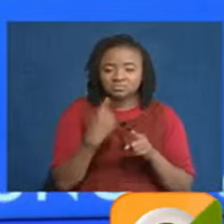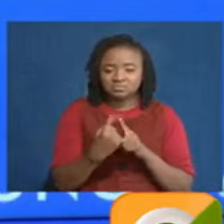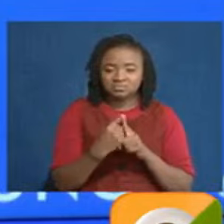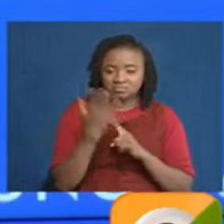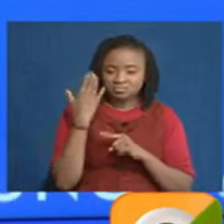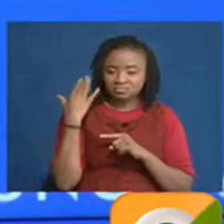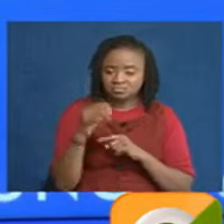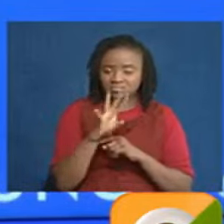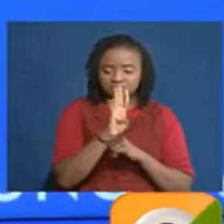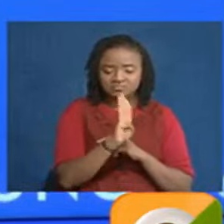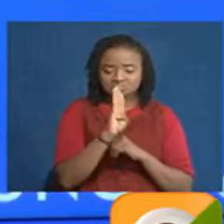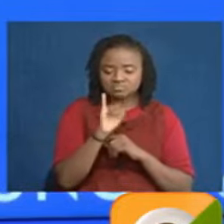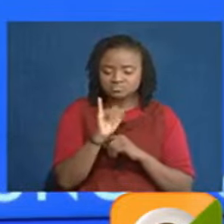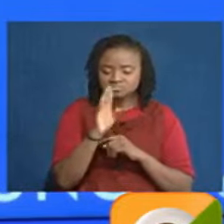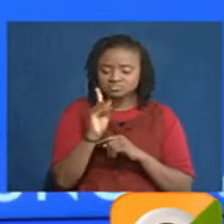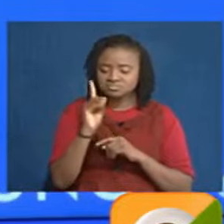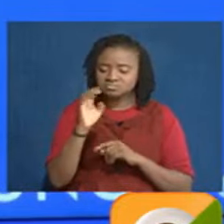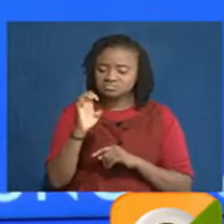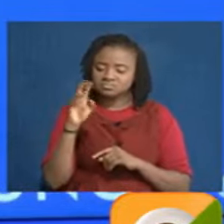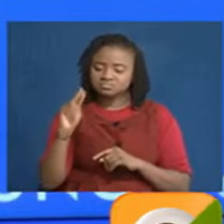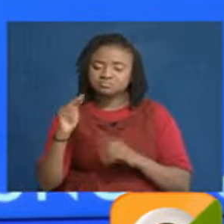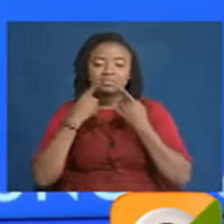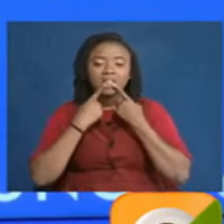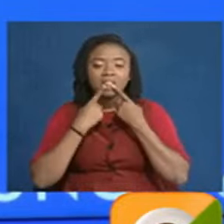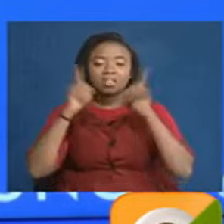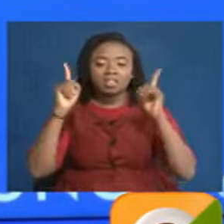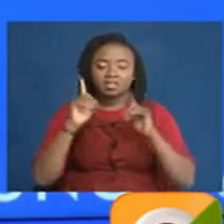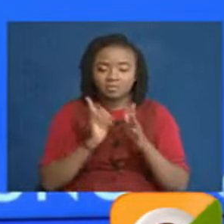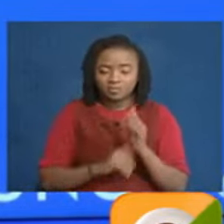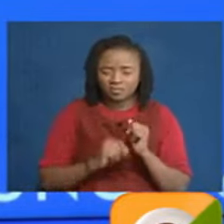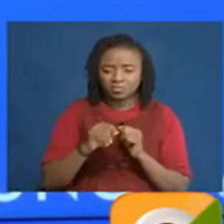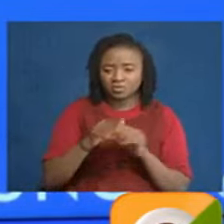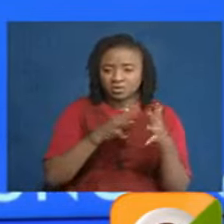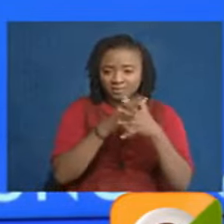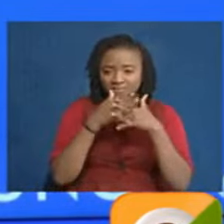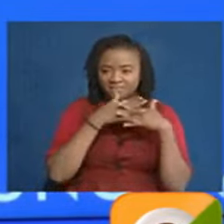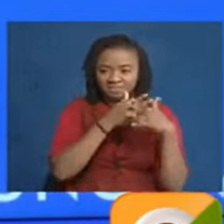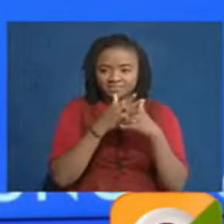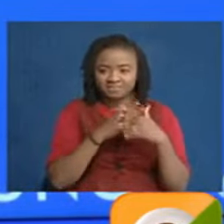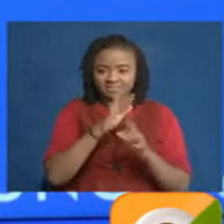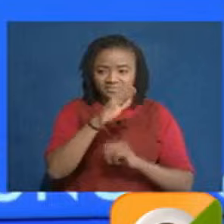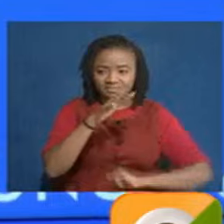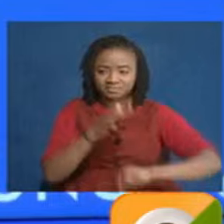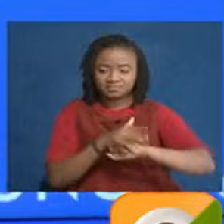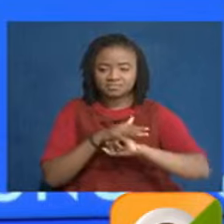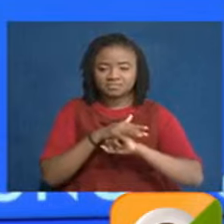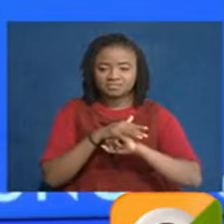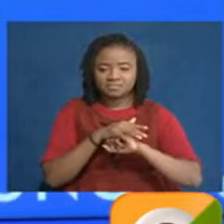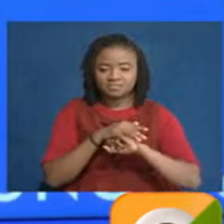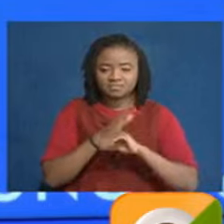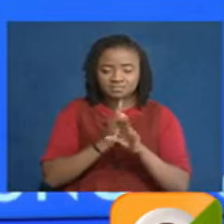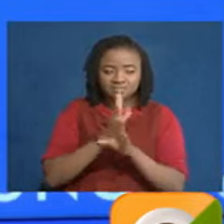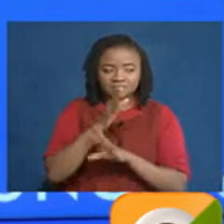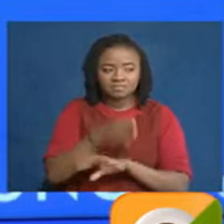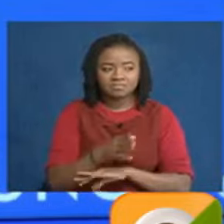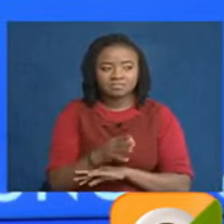Biden announced that the United States supports expanding the Security Council to provide